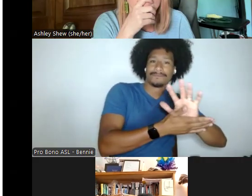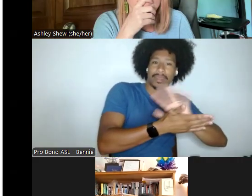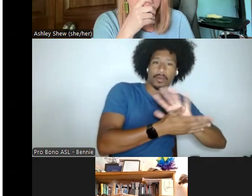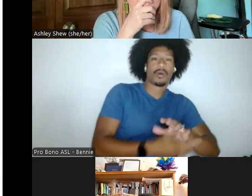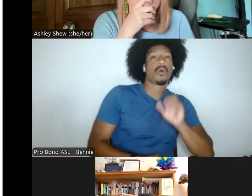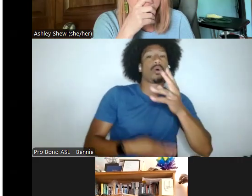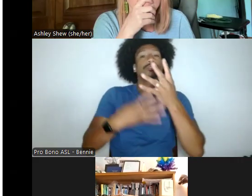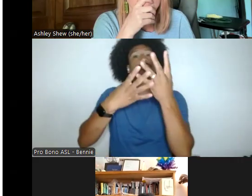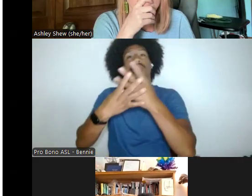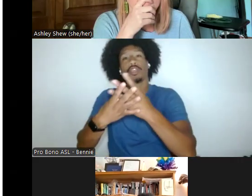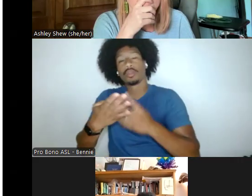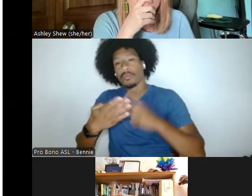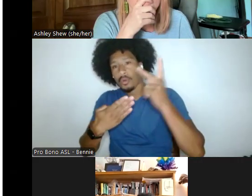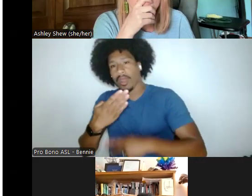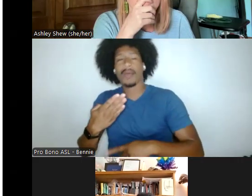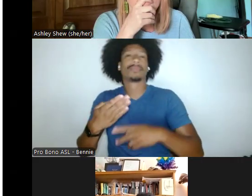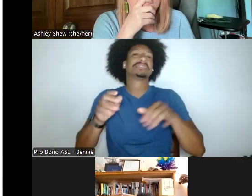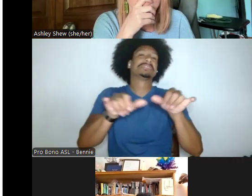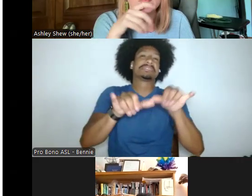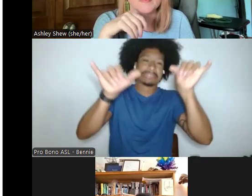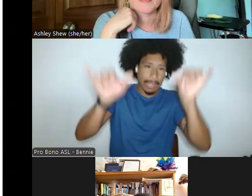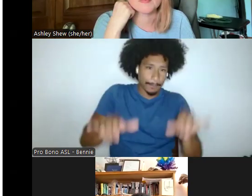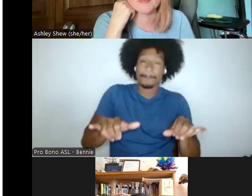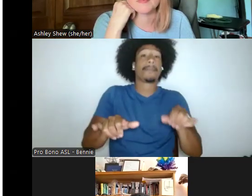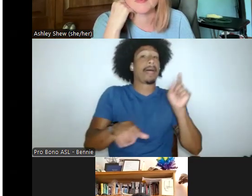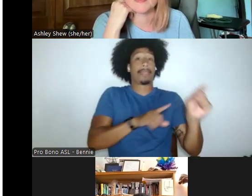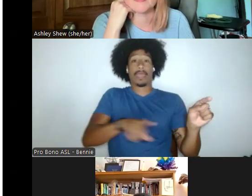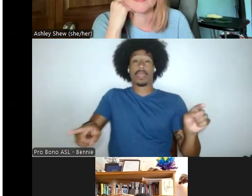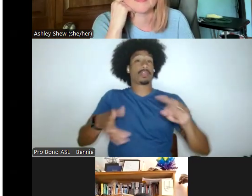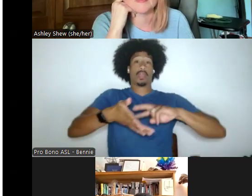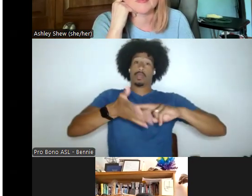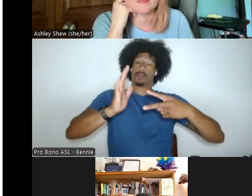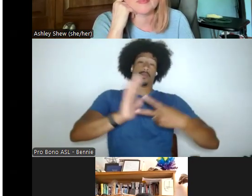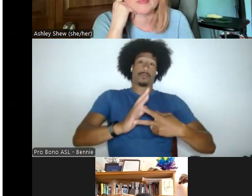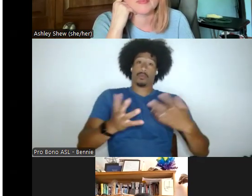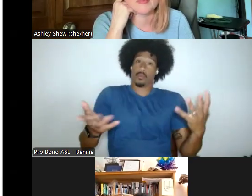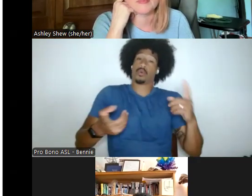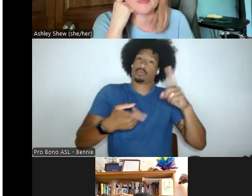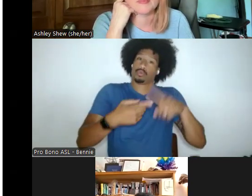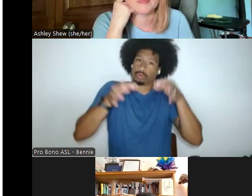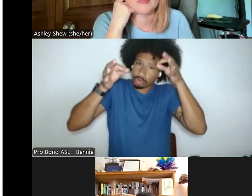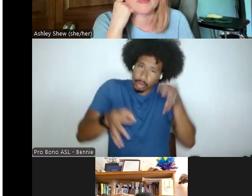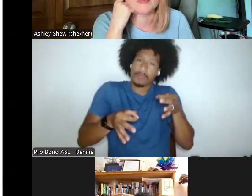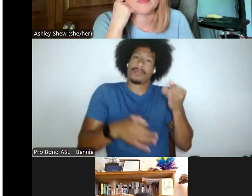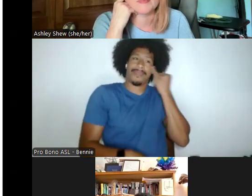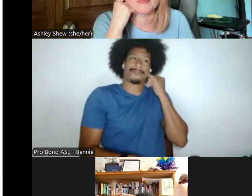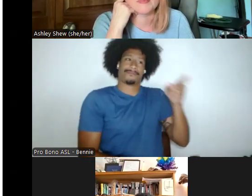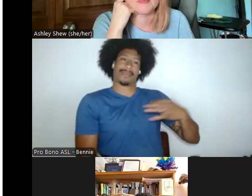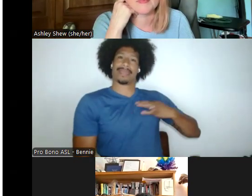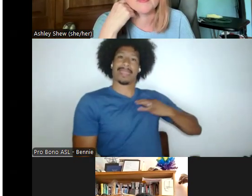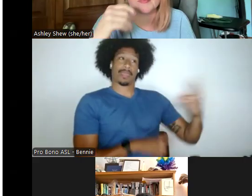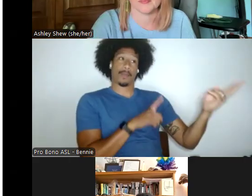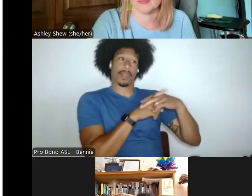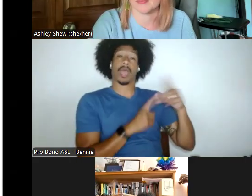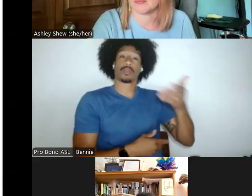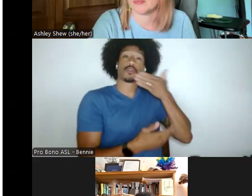systems that are meant to be used to determine what candidate is good for a position, they